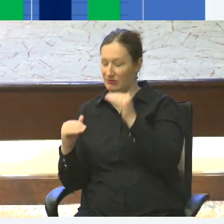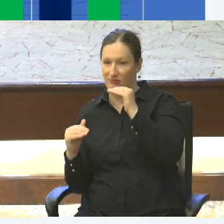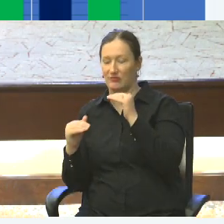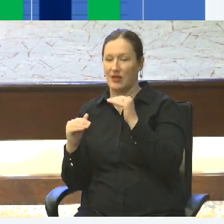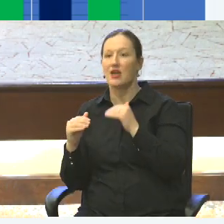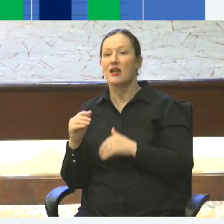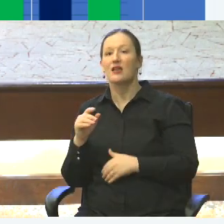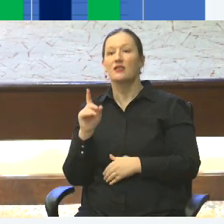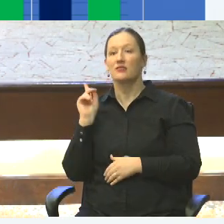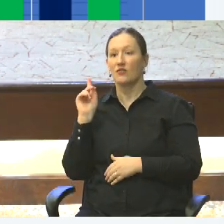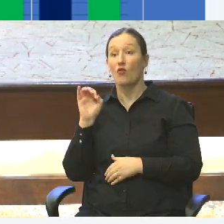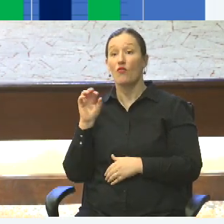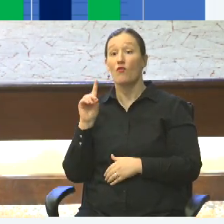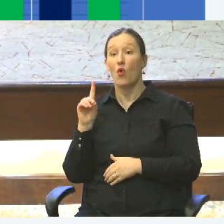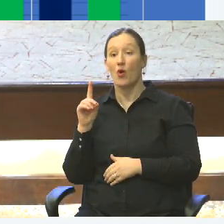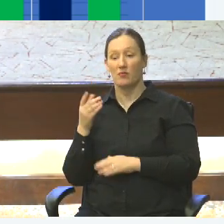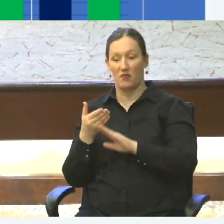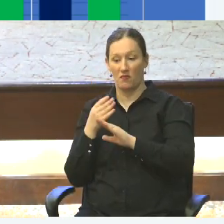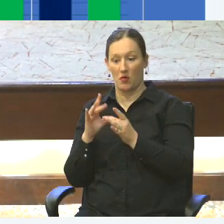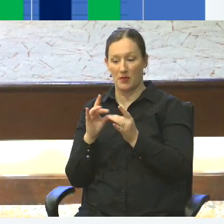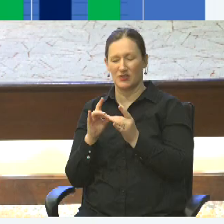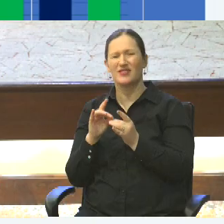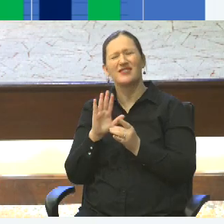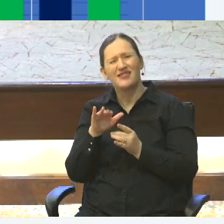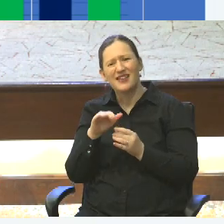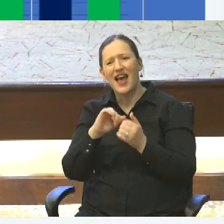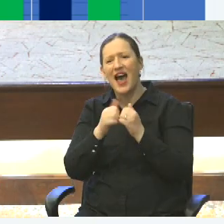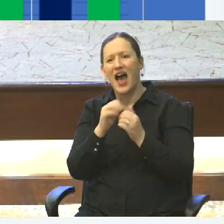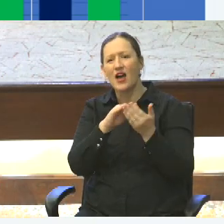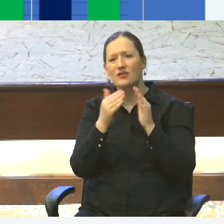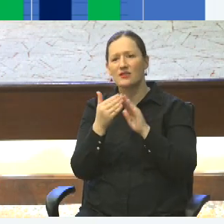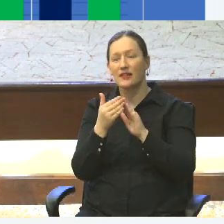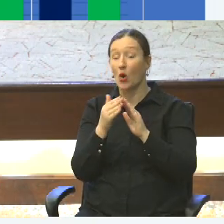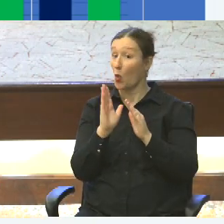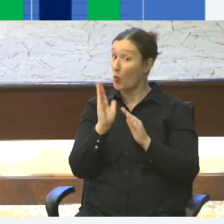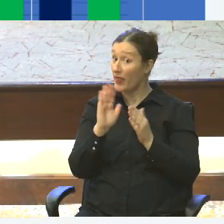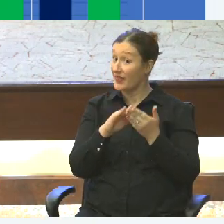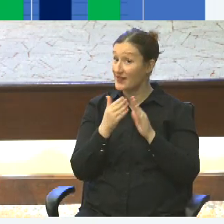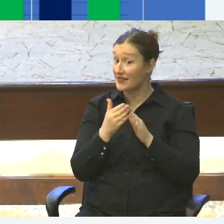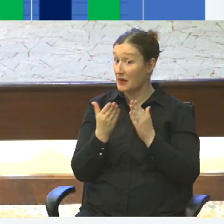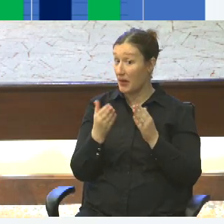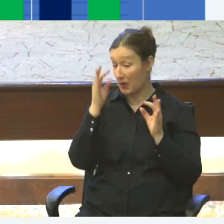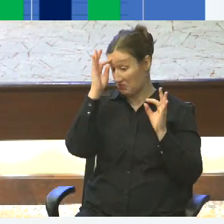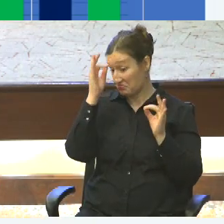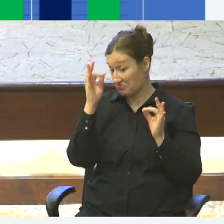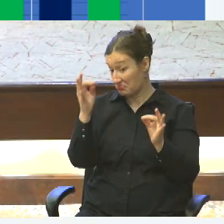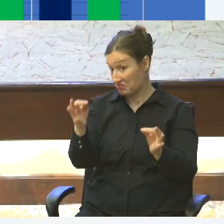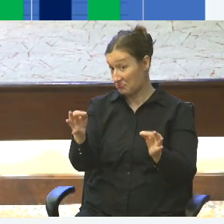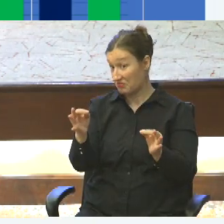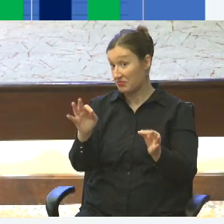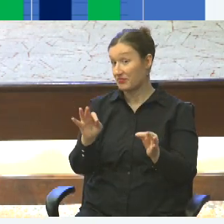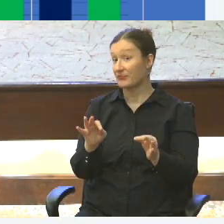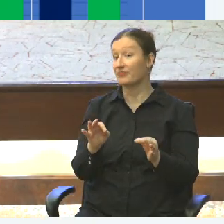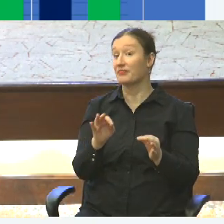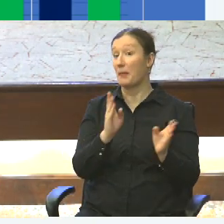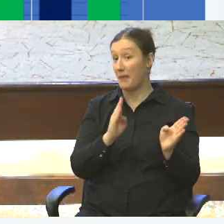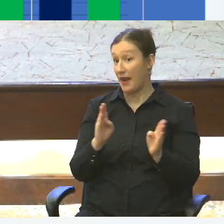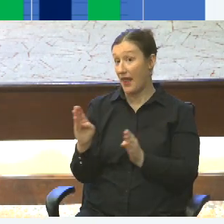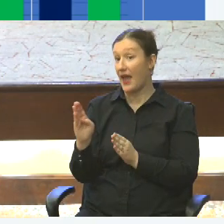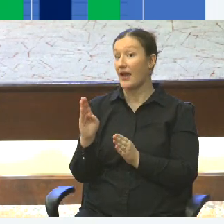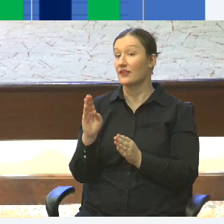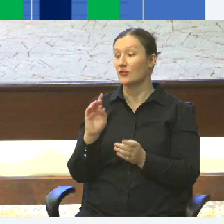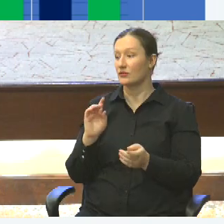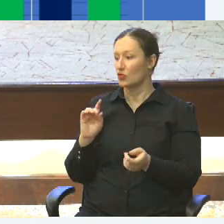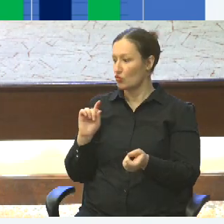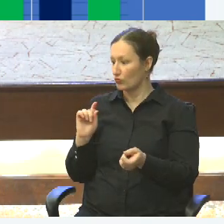earlier, is how does the city plan to, or will the city potentially make some decisions moving forward to try to